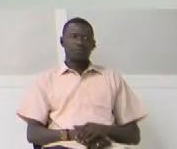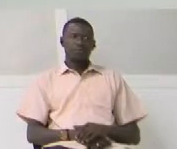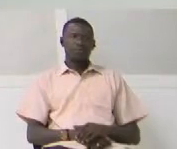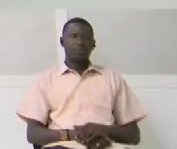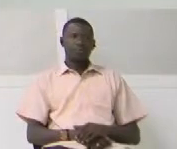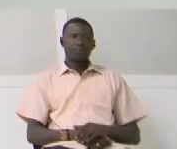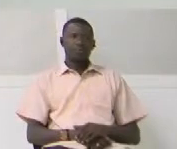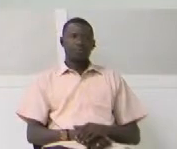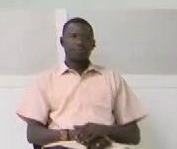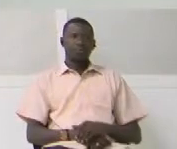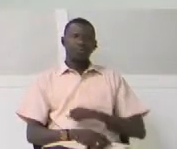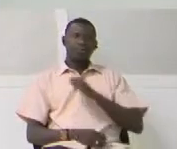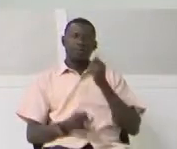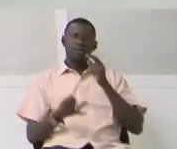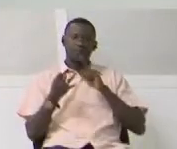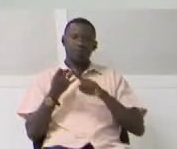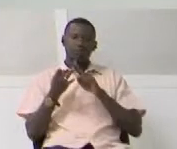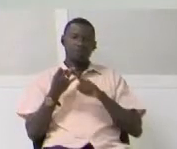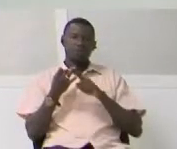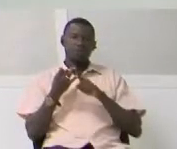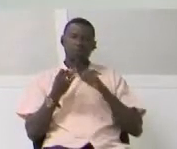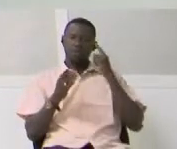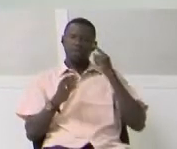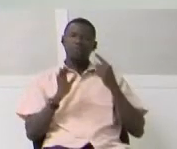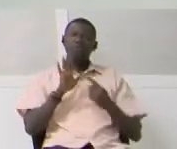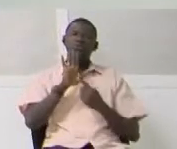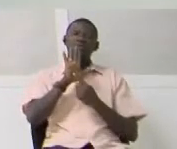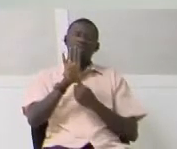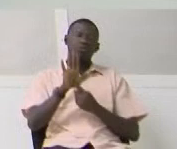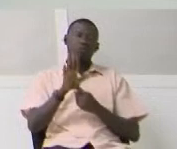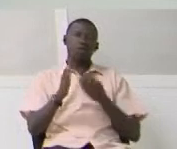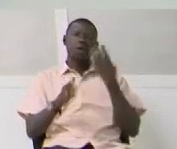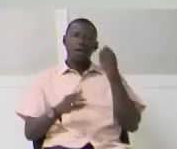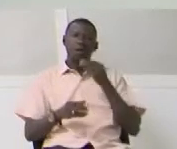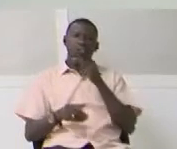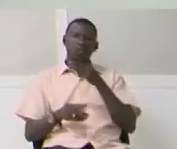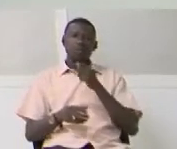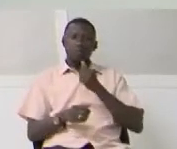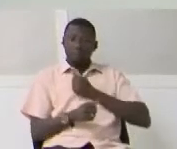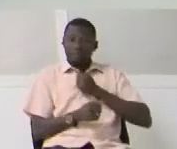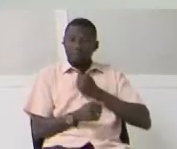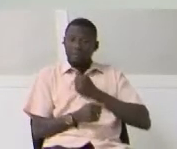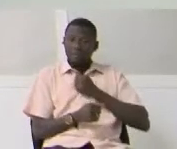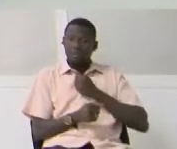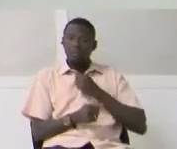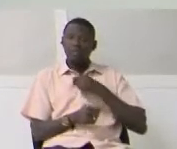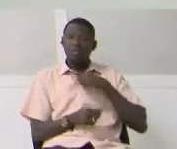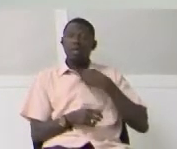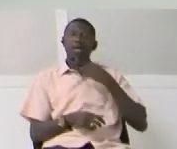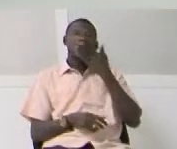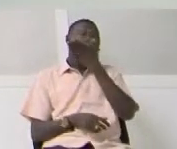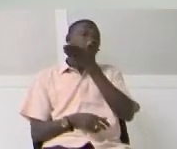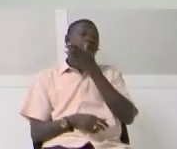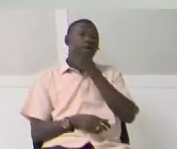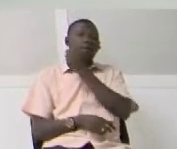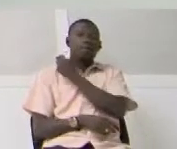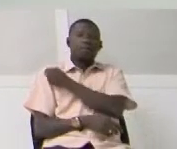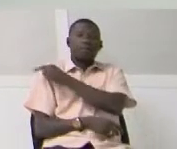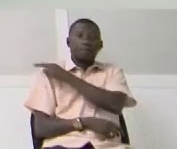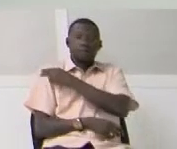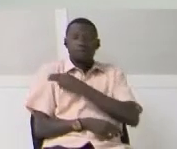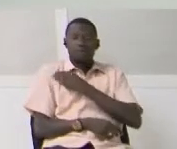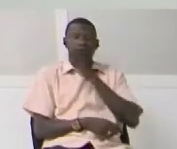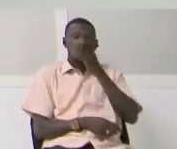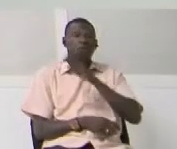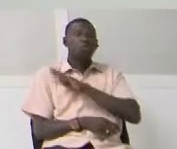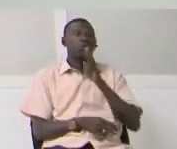2004. And you also indicated how you were threatened at RVTH not to